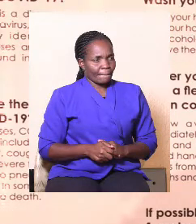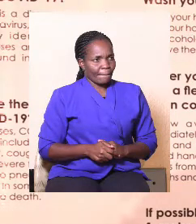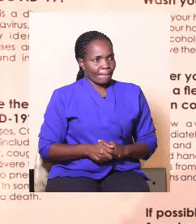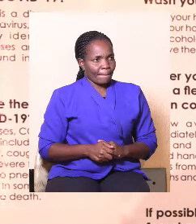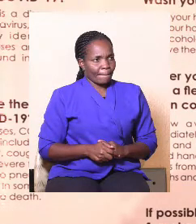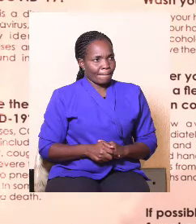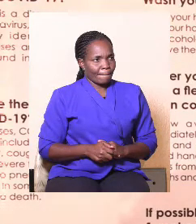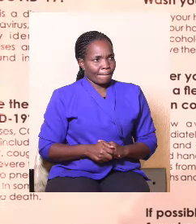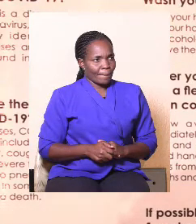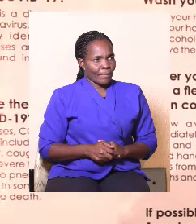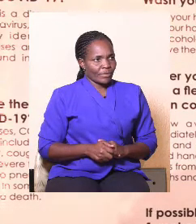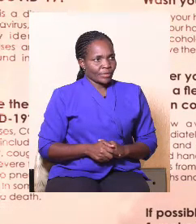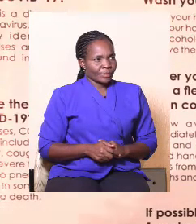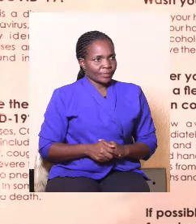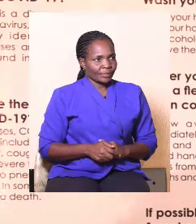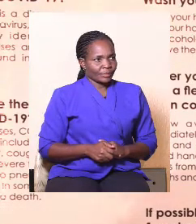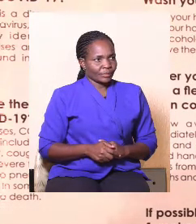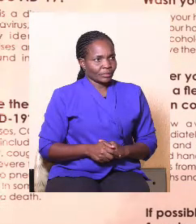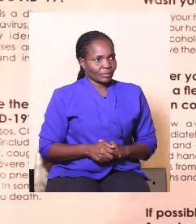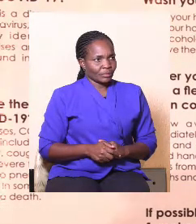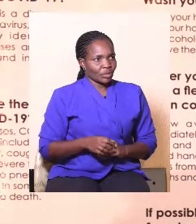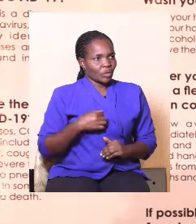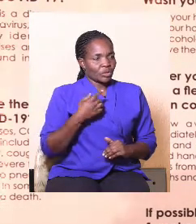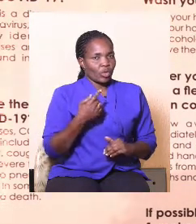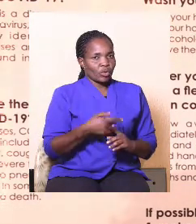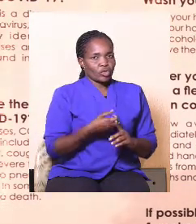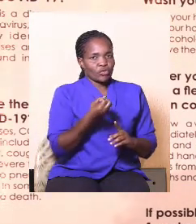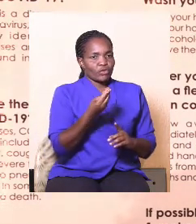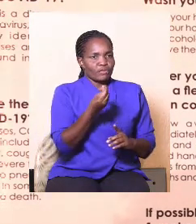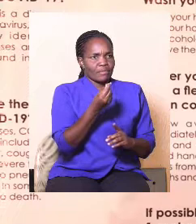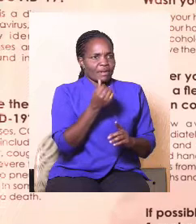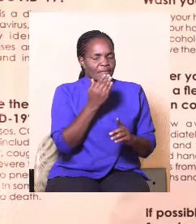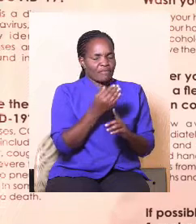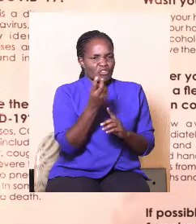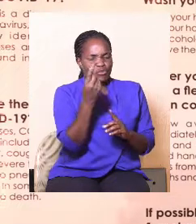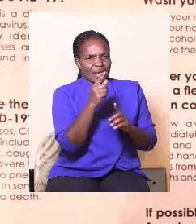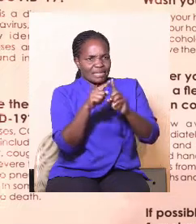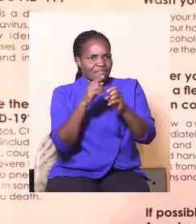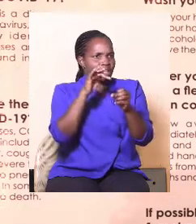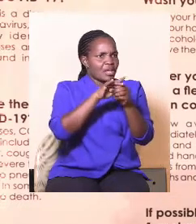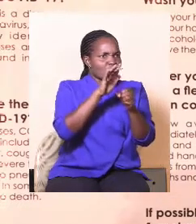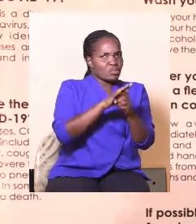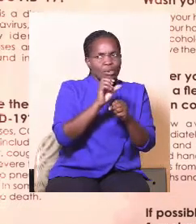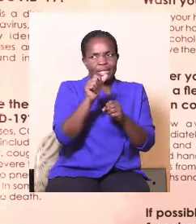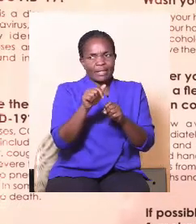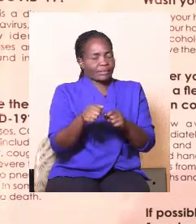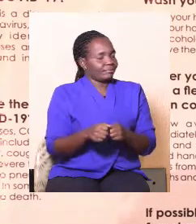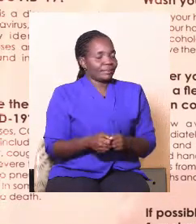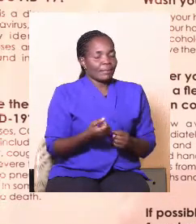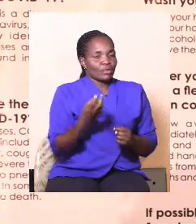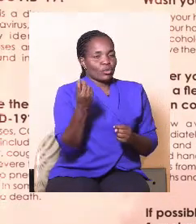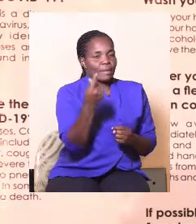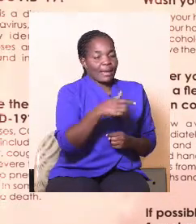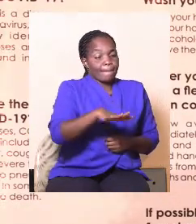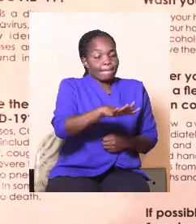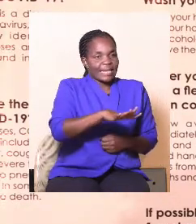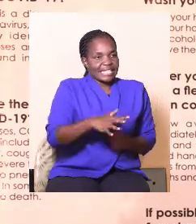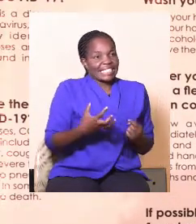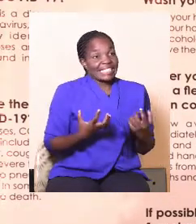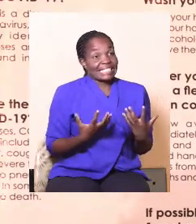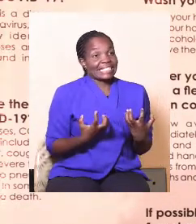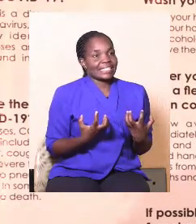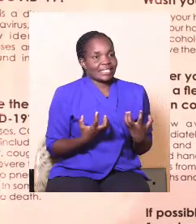give you enough money to buy the juice that you want to buy, but it should help you to buy the basic needs,